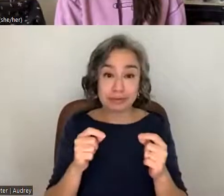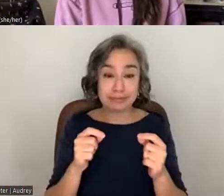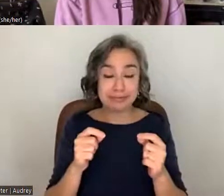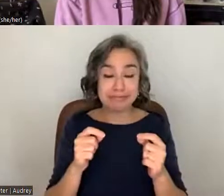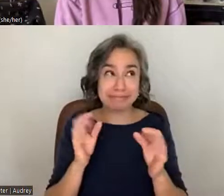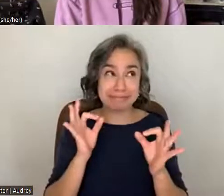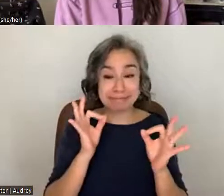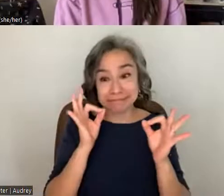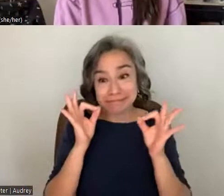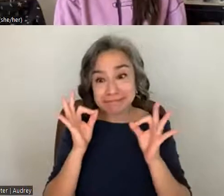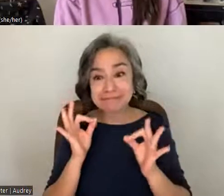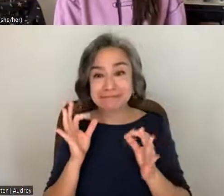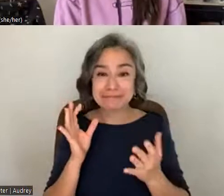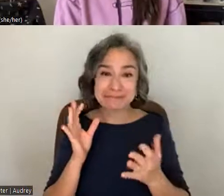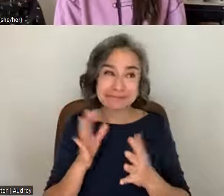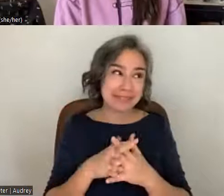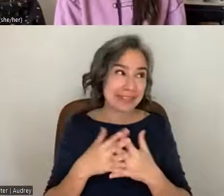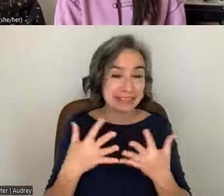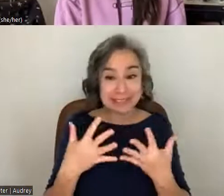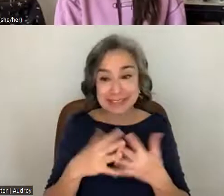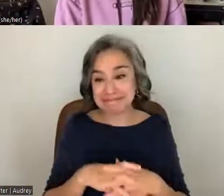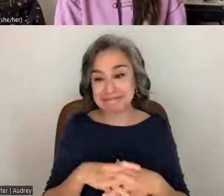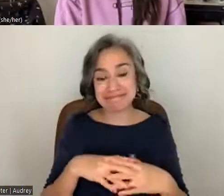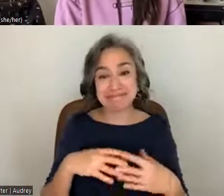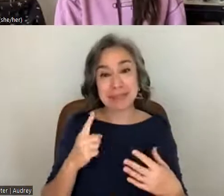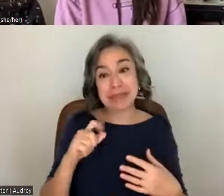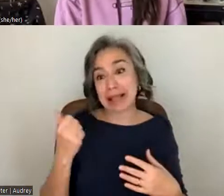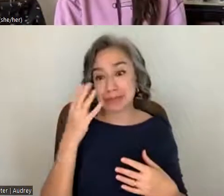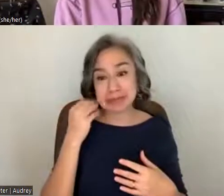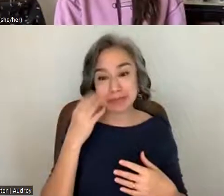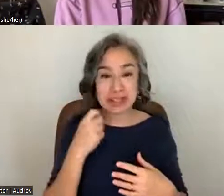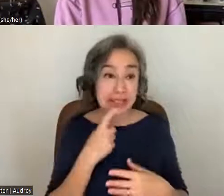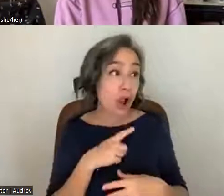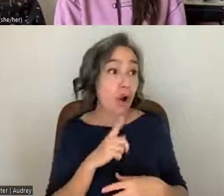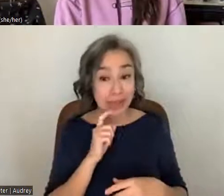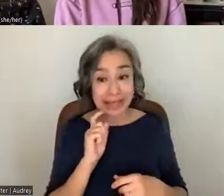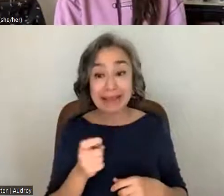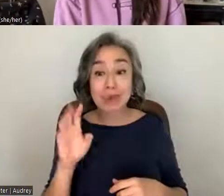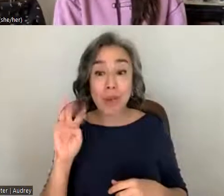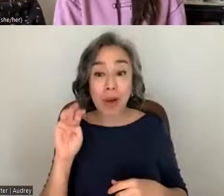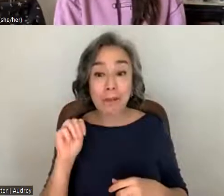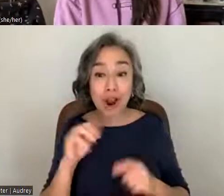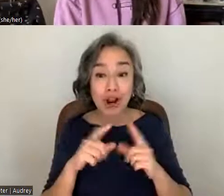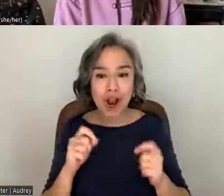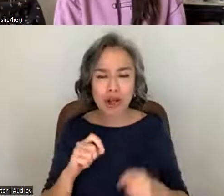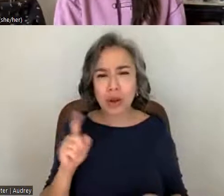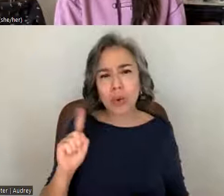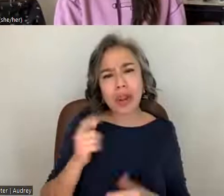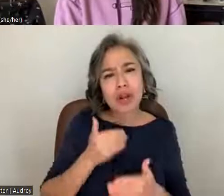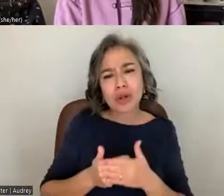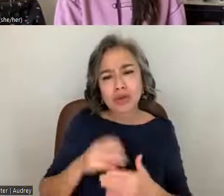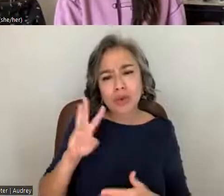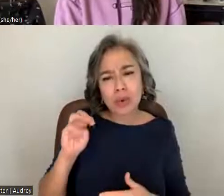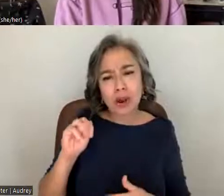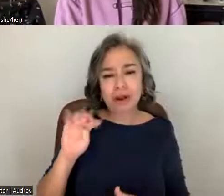just something else to experience when you're there, because they'll go, oh, we can give a Walmart card, and the closest Walmart is 400 miles